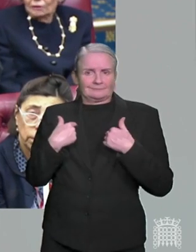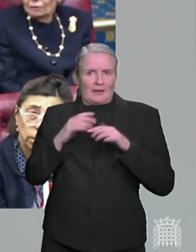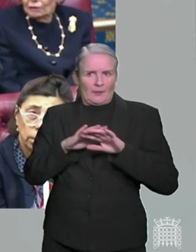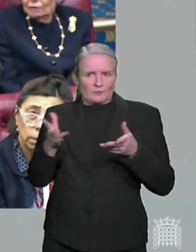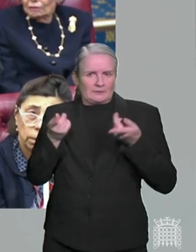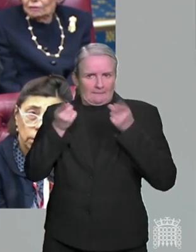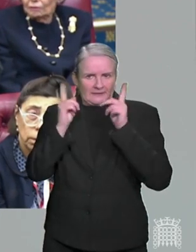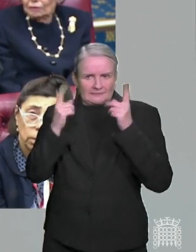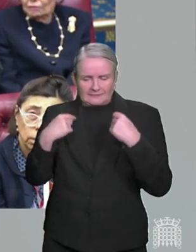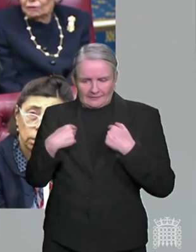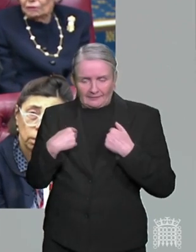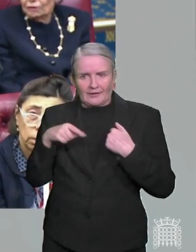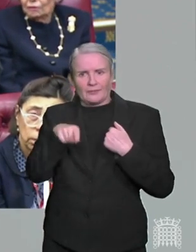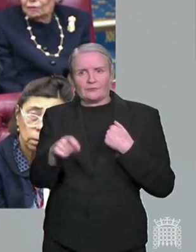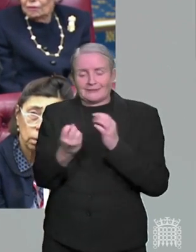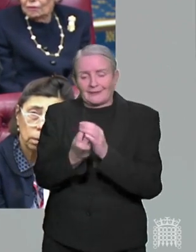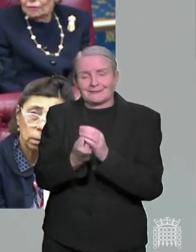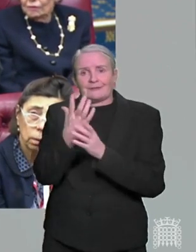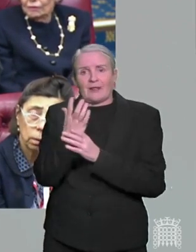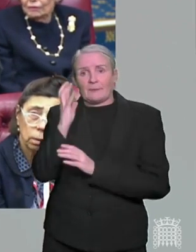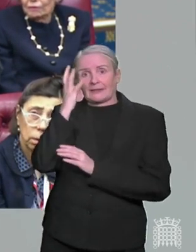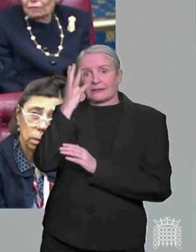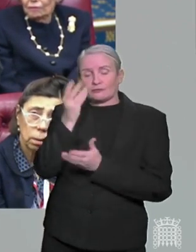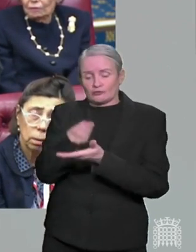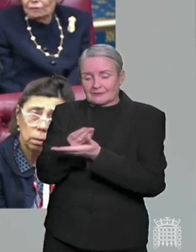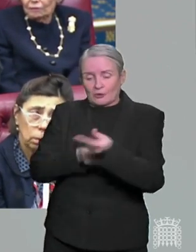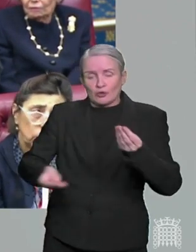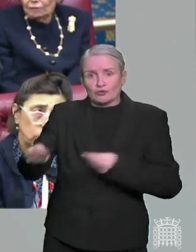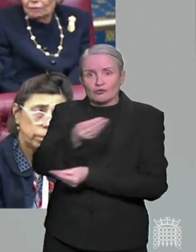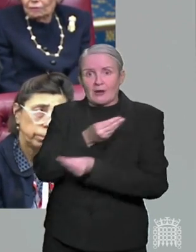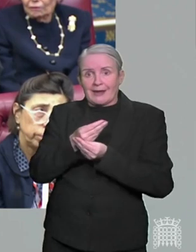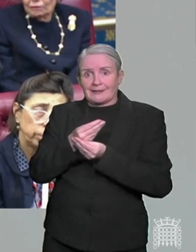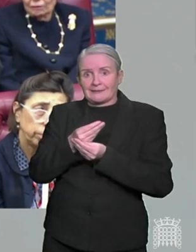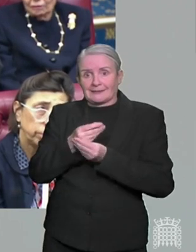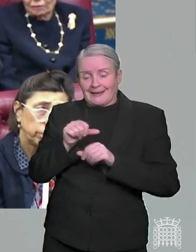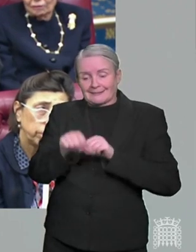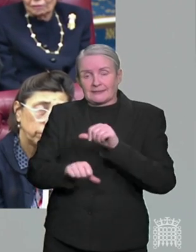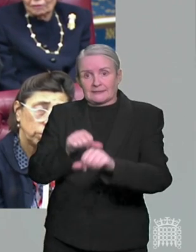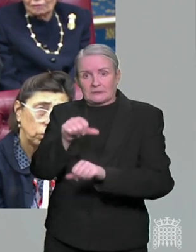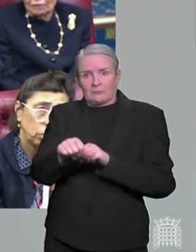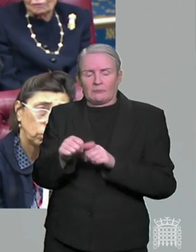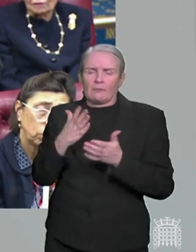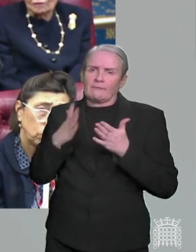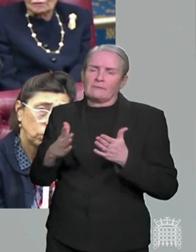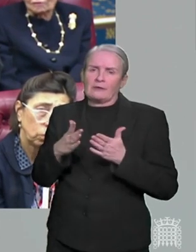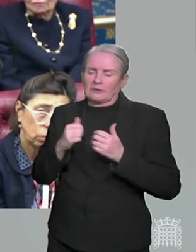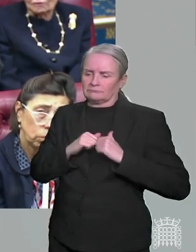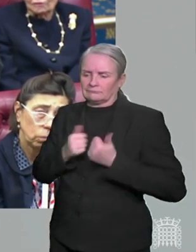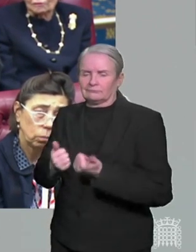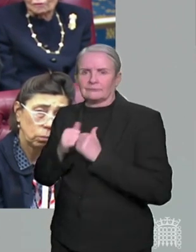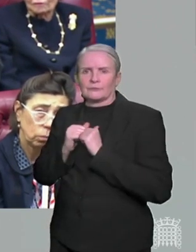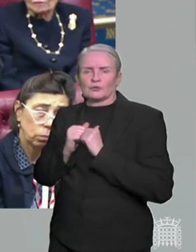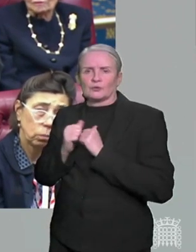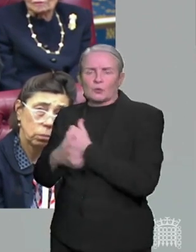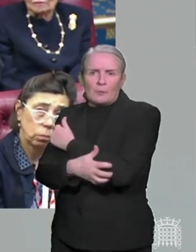developing countries trade system that we put in place that is actually more generous to the poorest countries in the world than what the EU does,